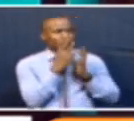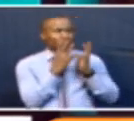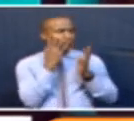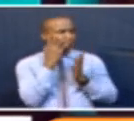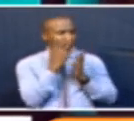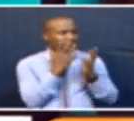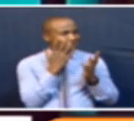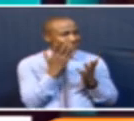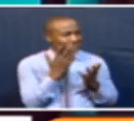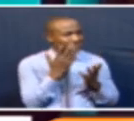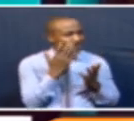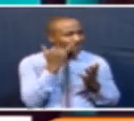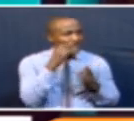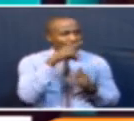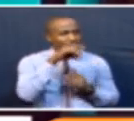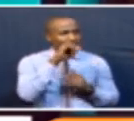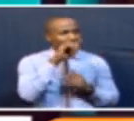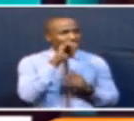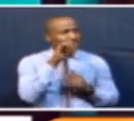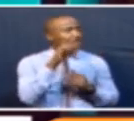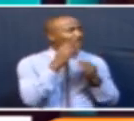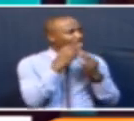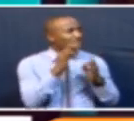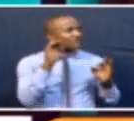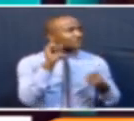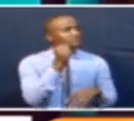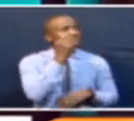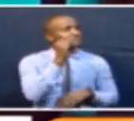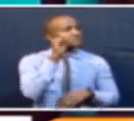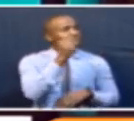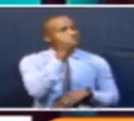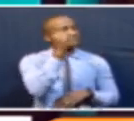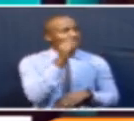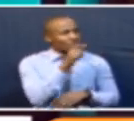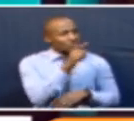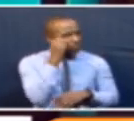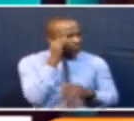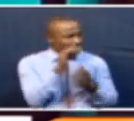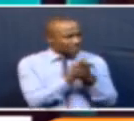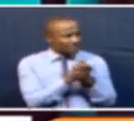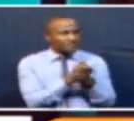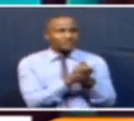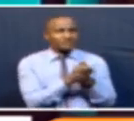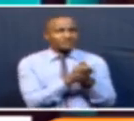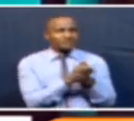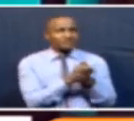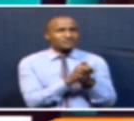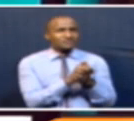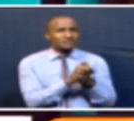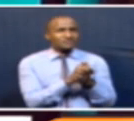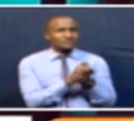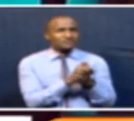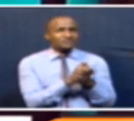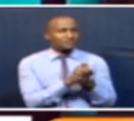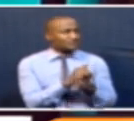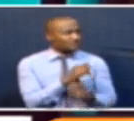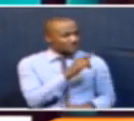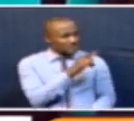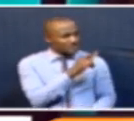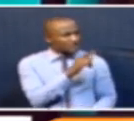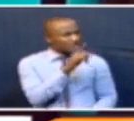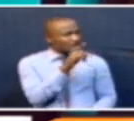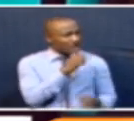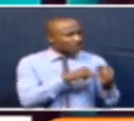that Mr. Patel is still walking free. Do you believe that there is an issue of criminality in this